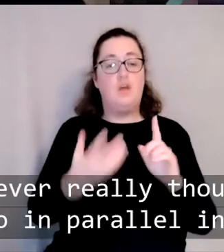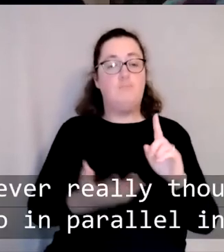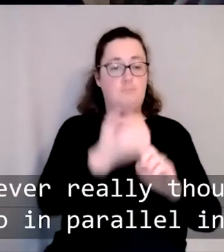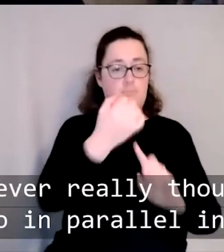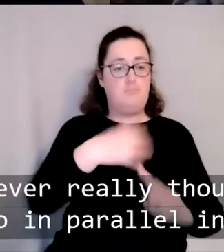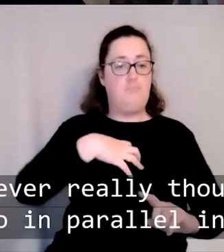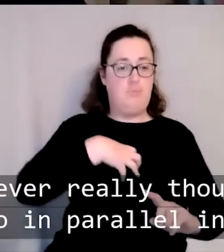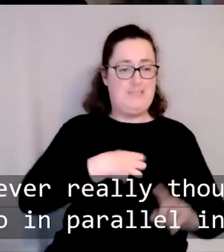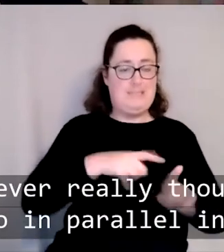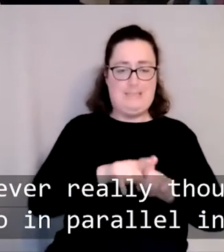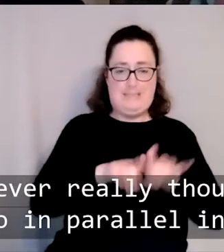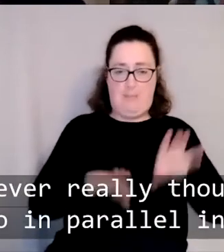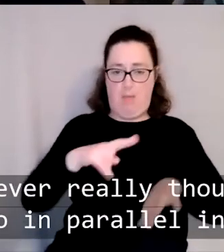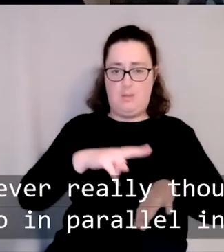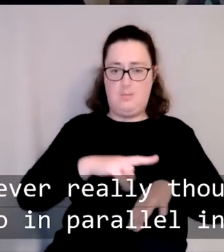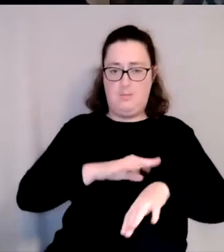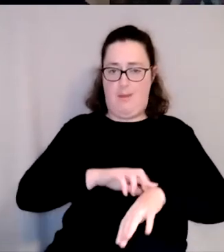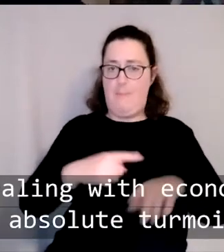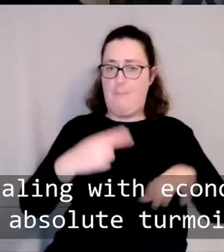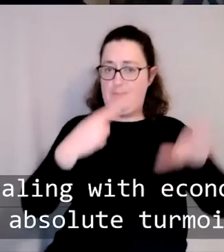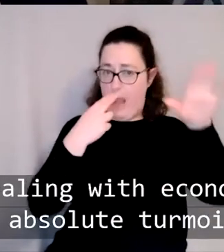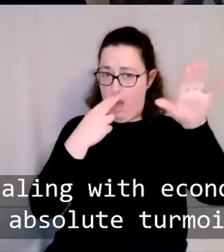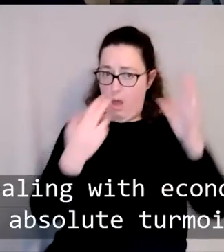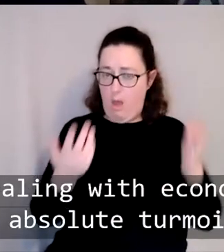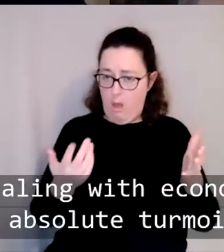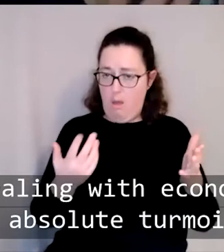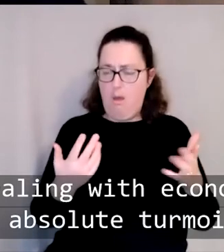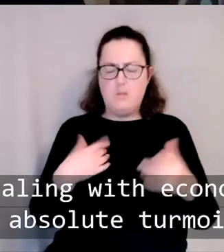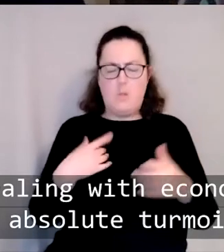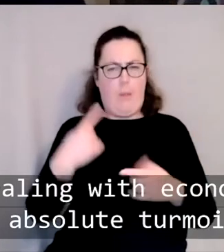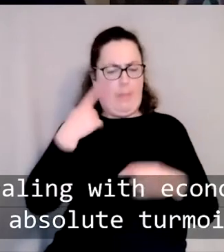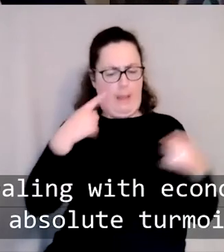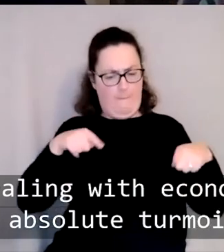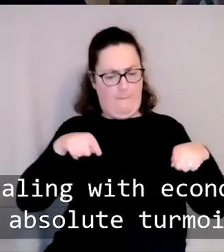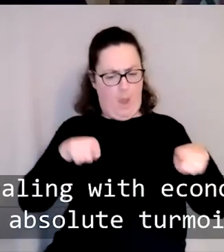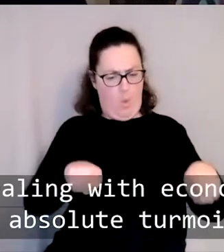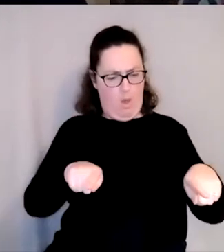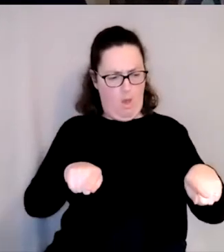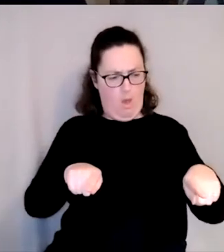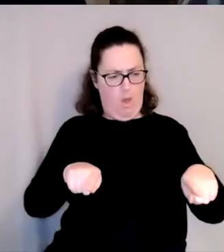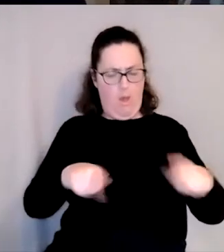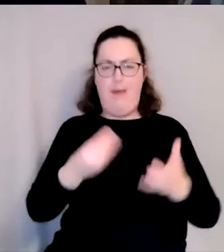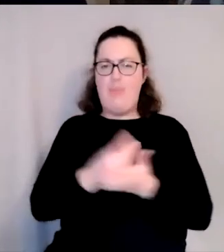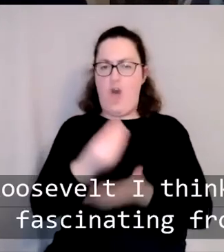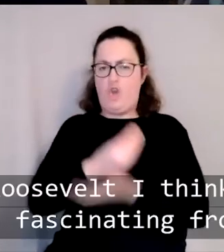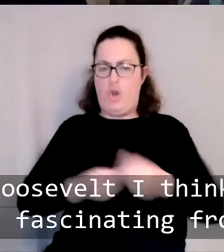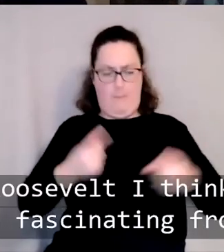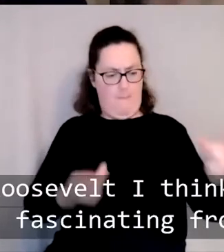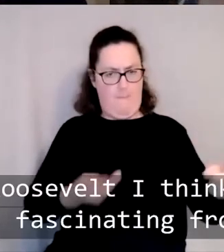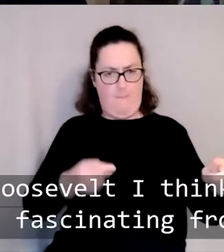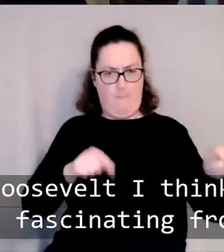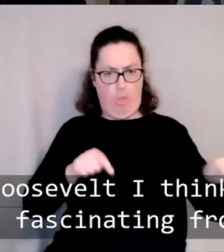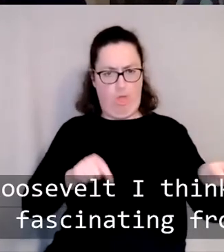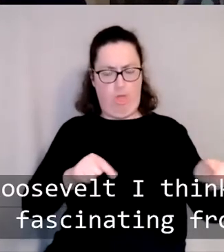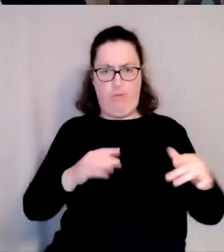And I never really thought the two in parallel in terms of dealing with economies in absolute turmoil. Roosevelt,